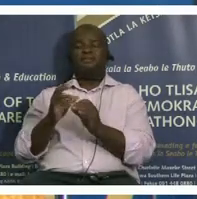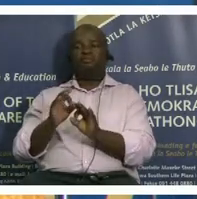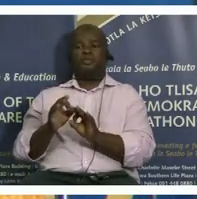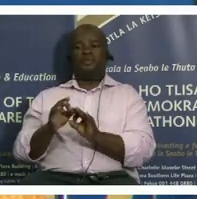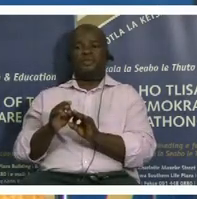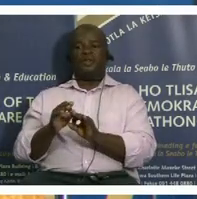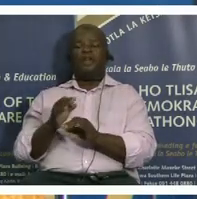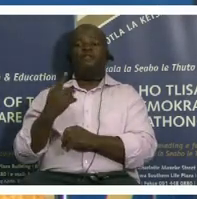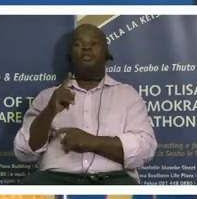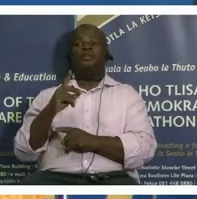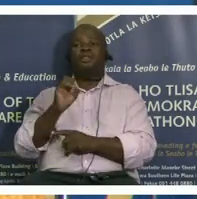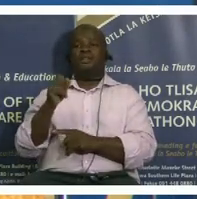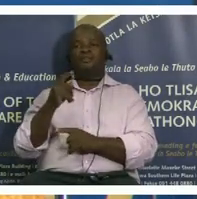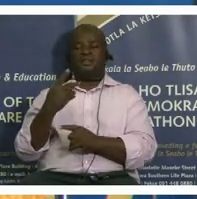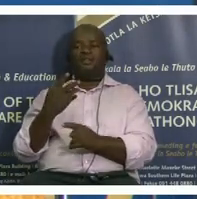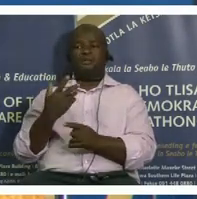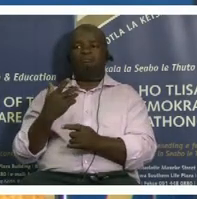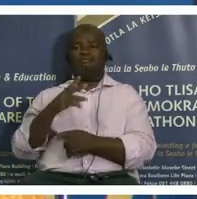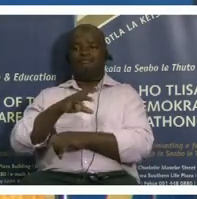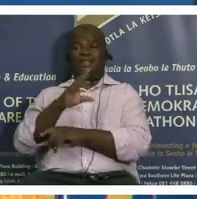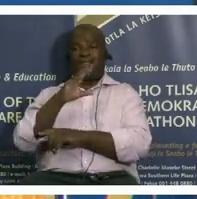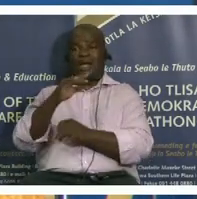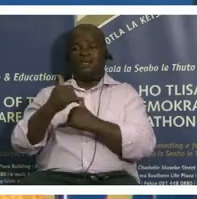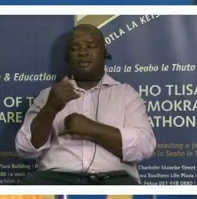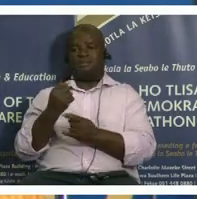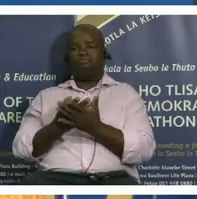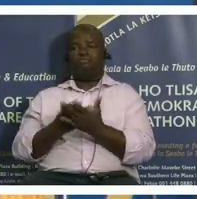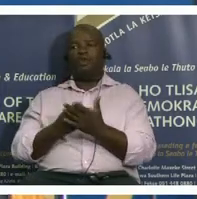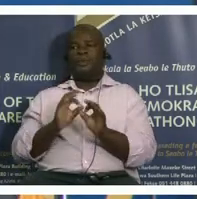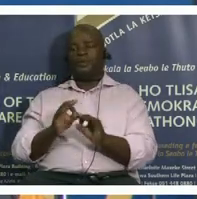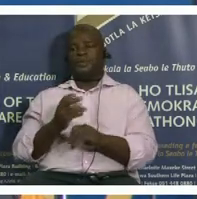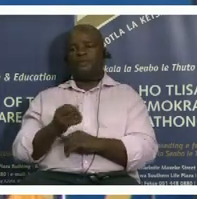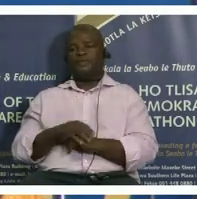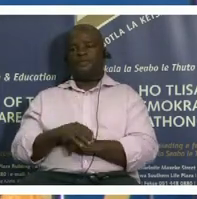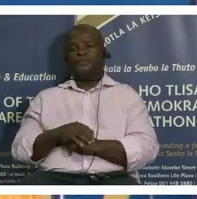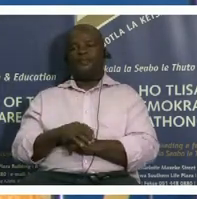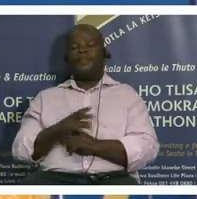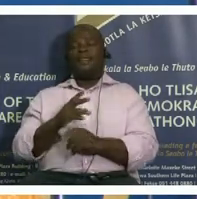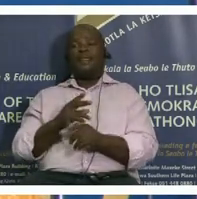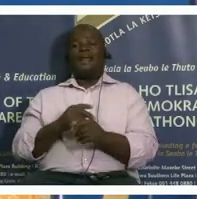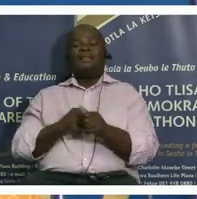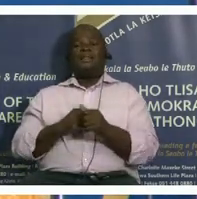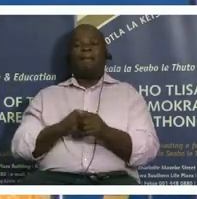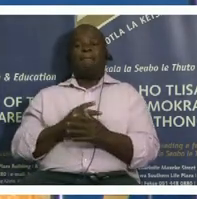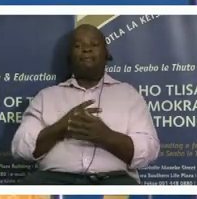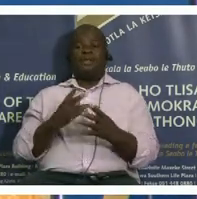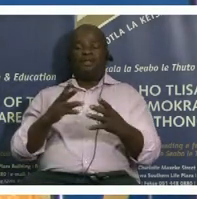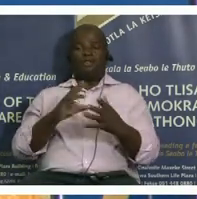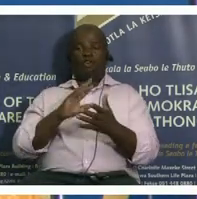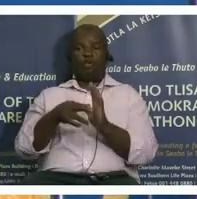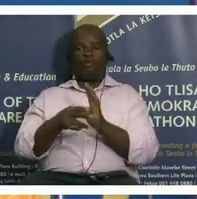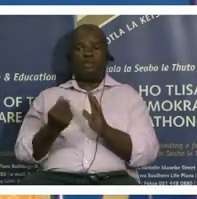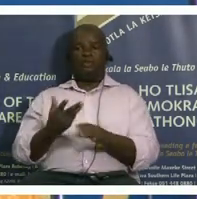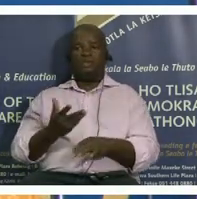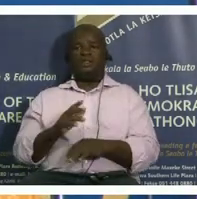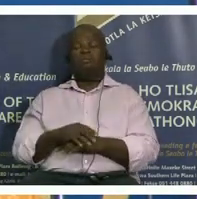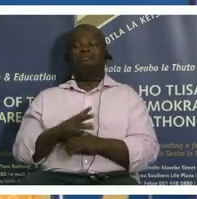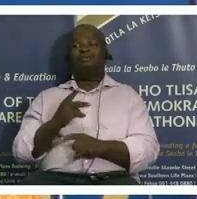Africa to be okay. Our single biggest task is to ensure that our people live in